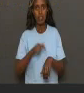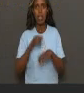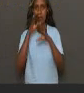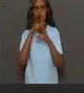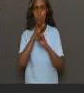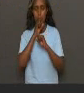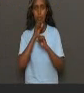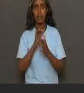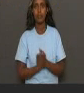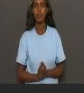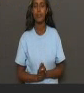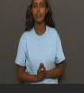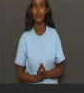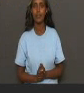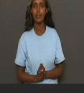Time's up!